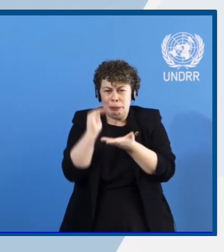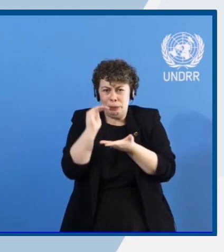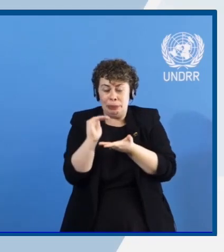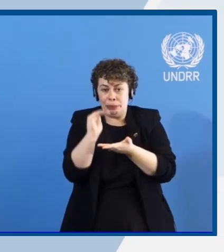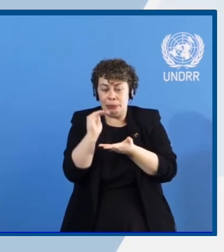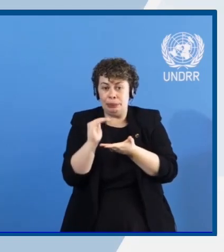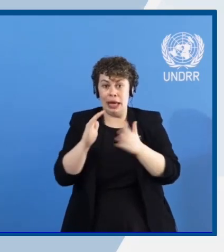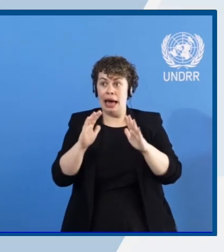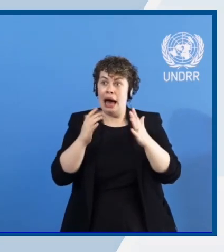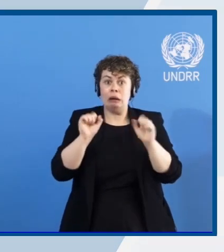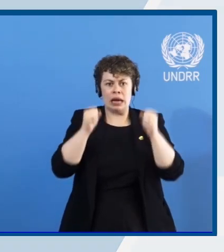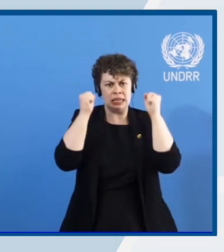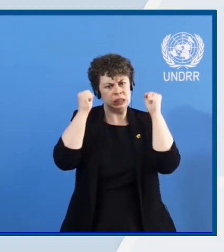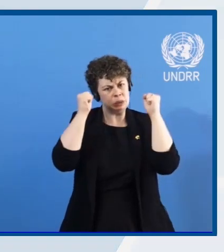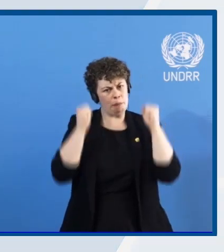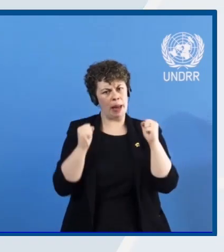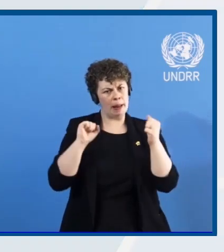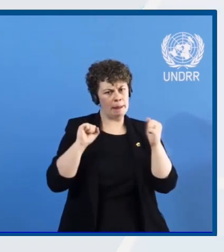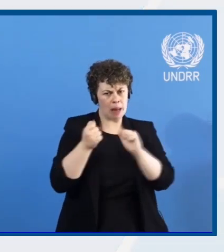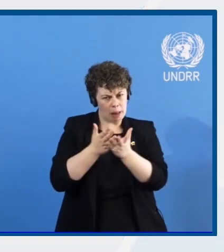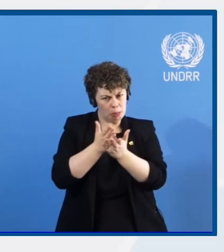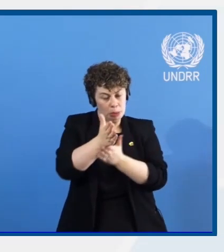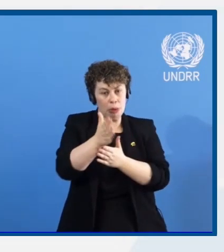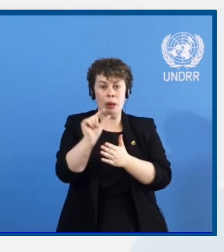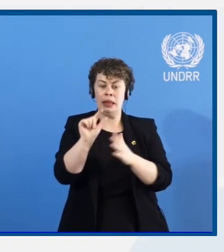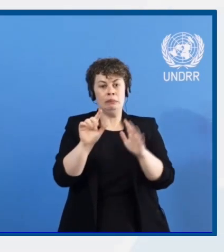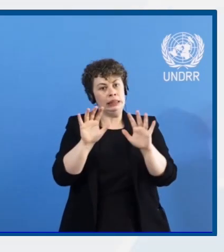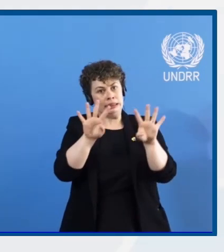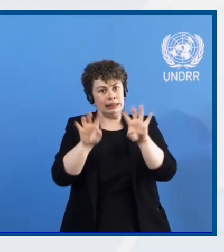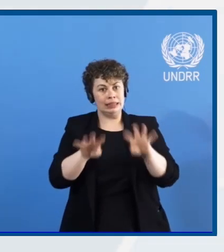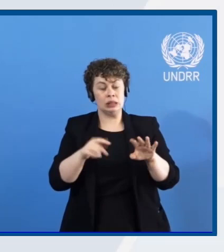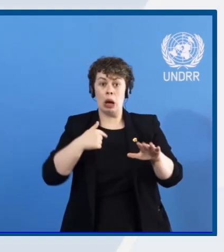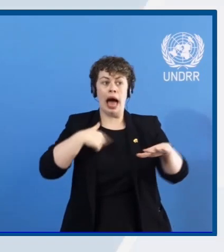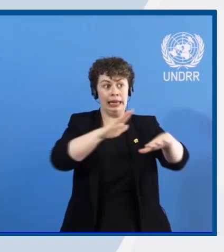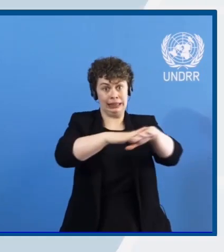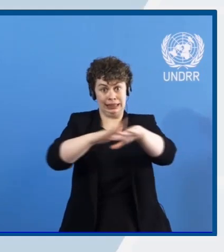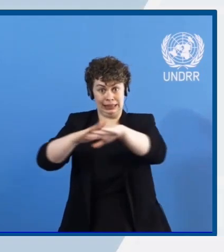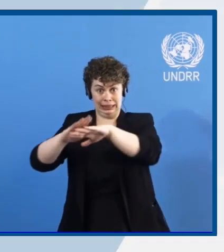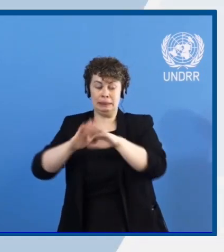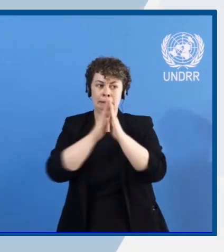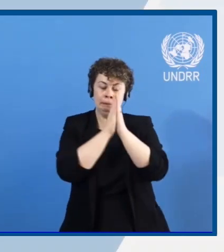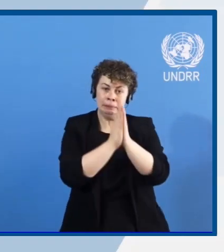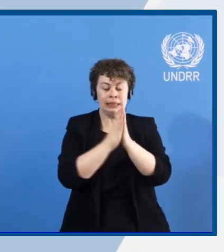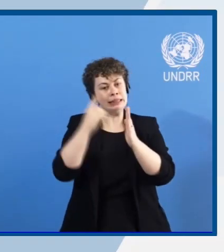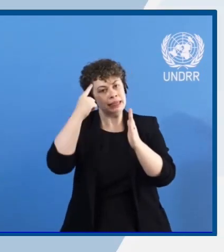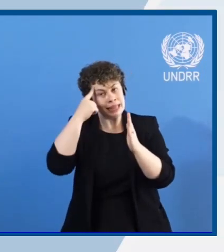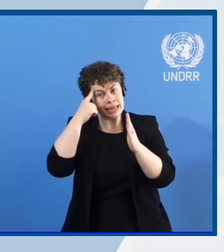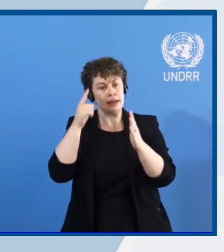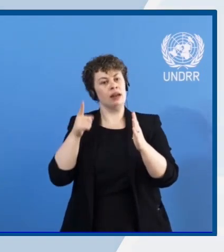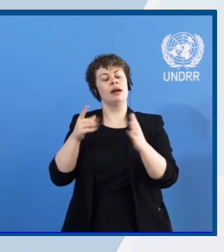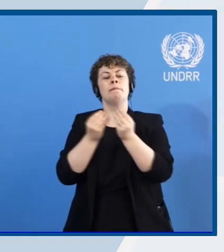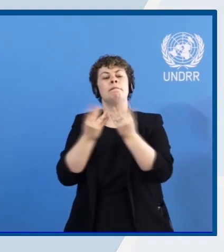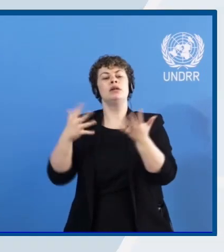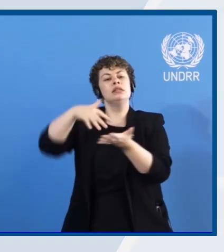with resilience. So I support the call of my Caribbean colleagues for the use of a multidimensional vulnerability index